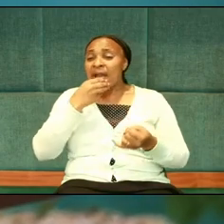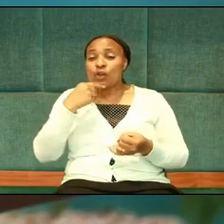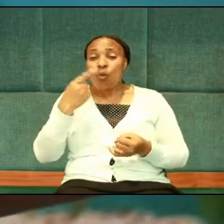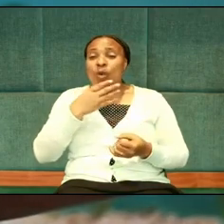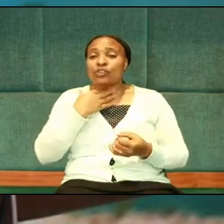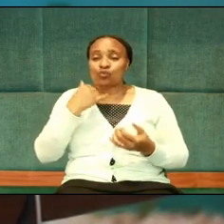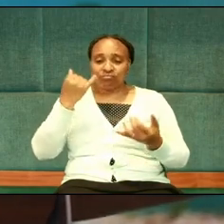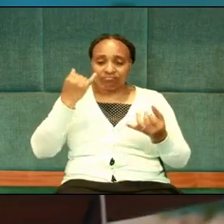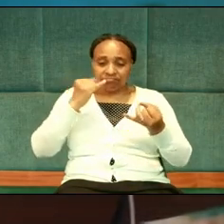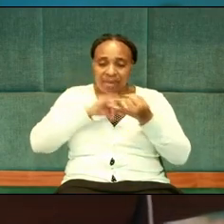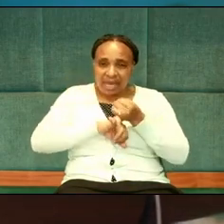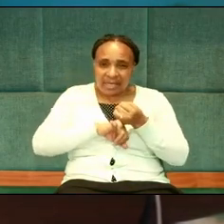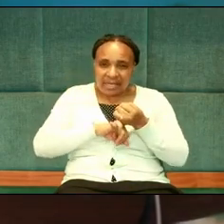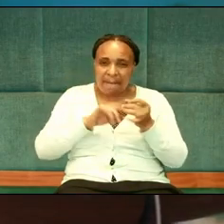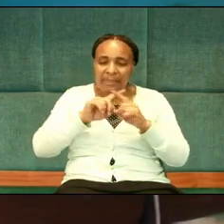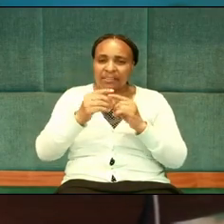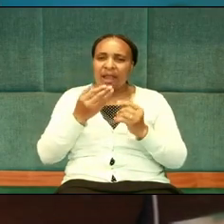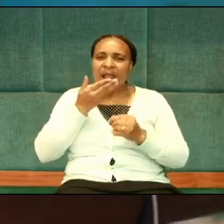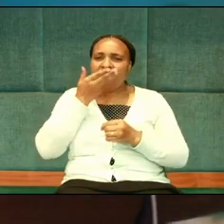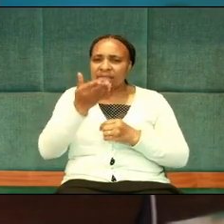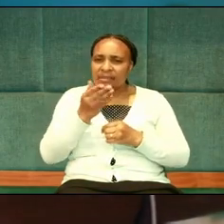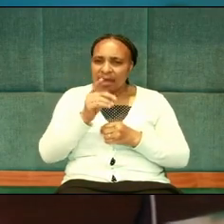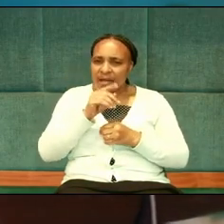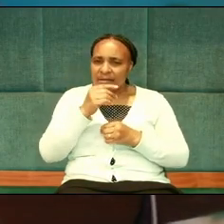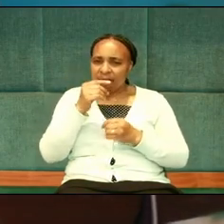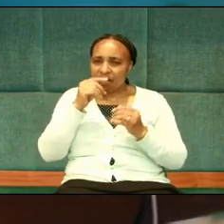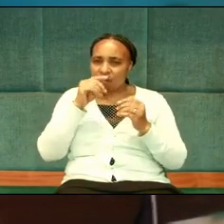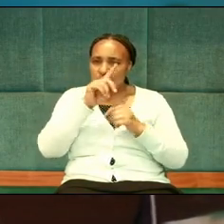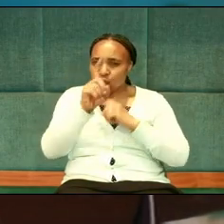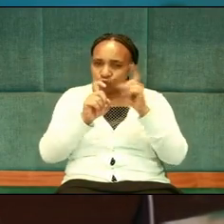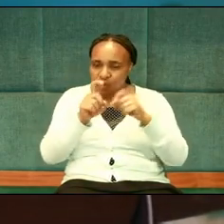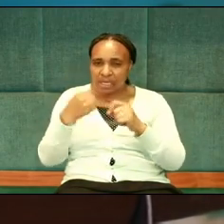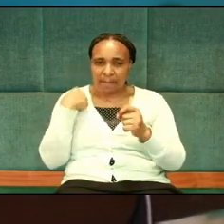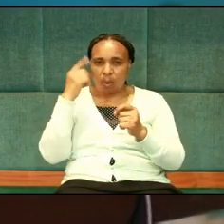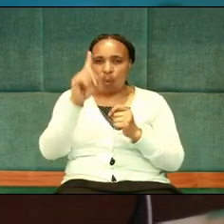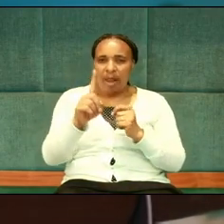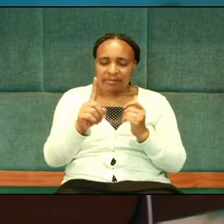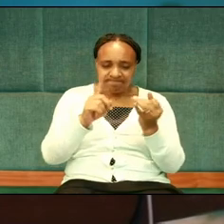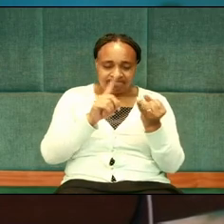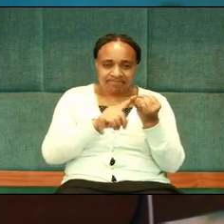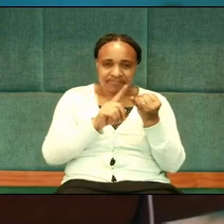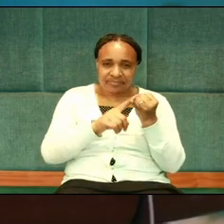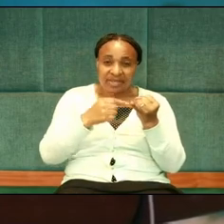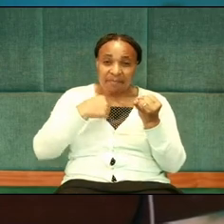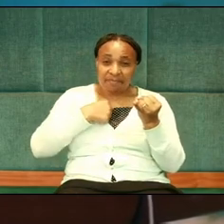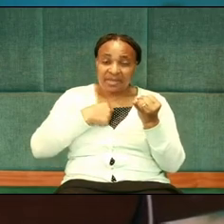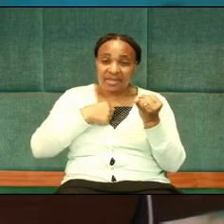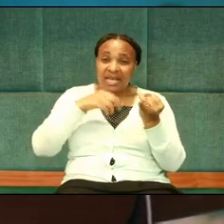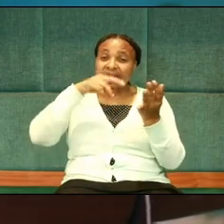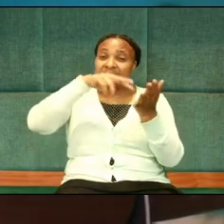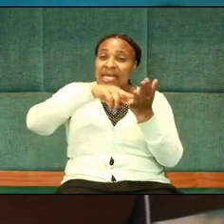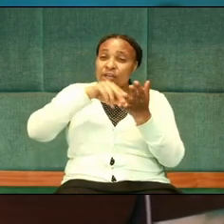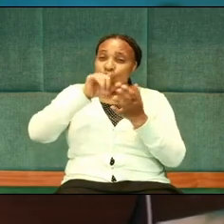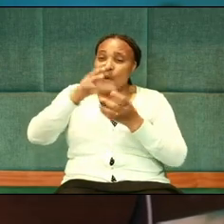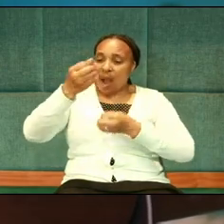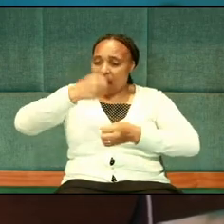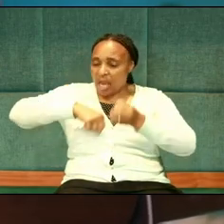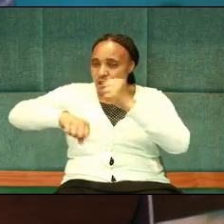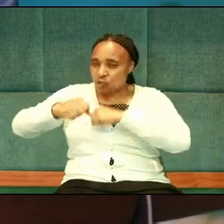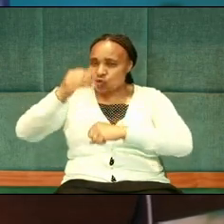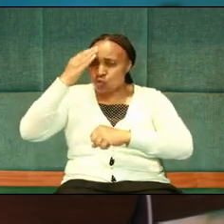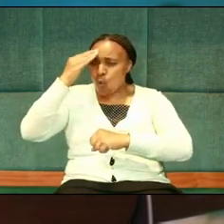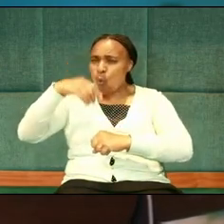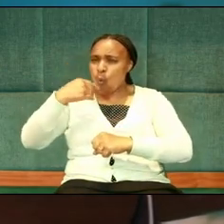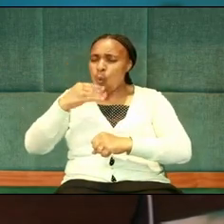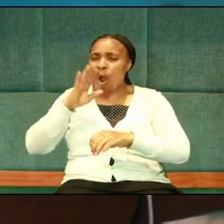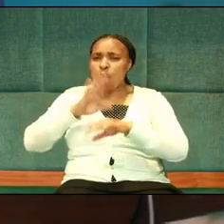Answer the following questions. Number one, will I steady her reaction? To know who is a good man,